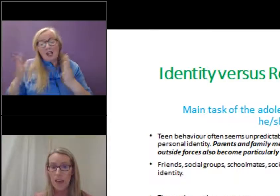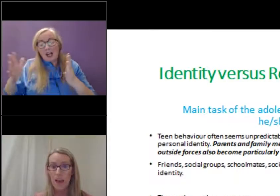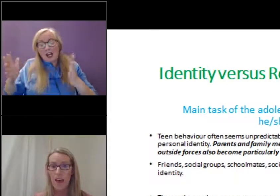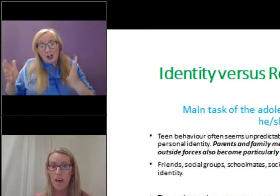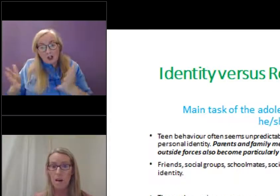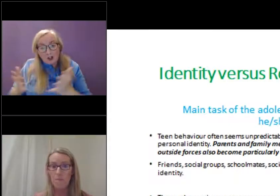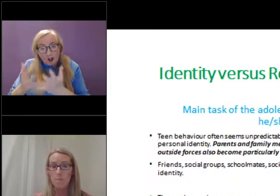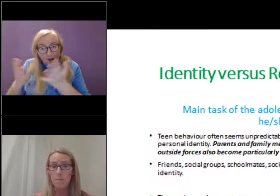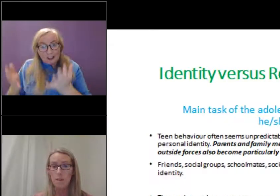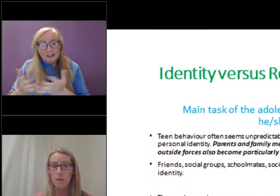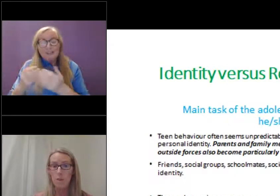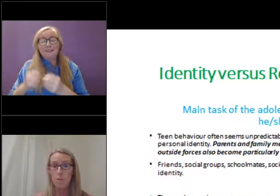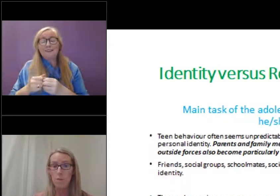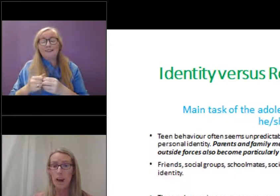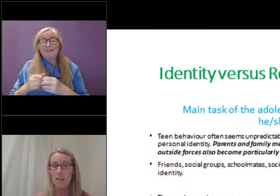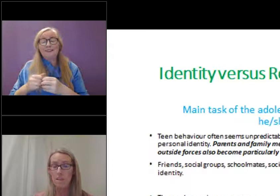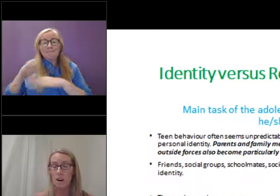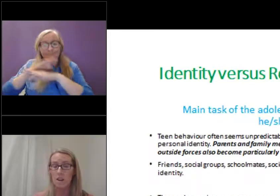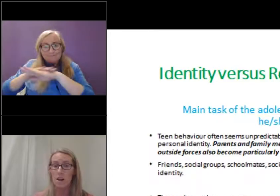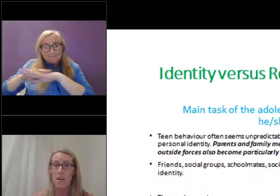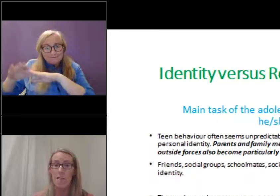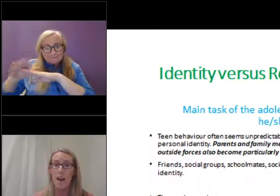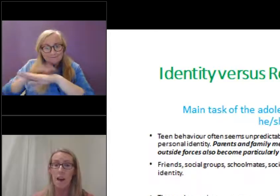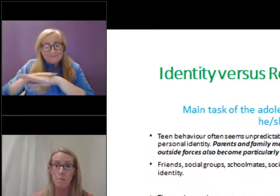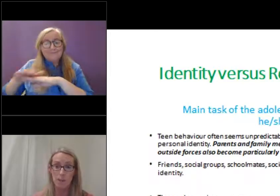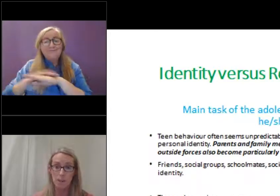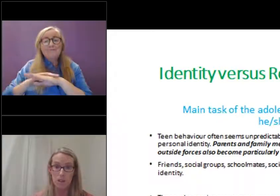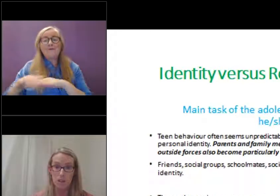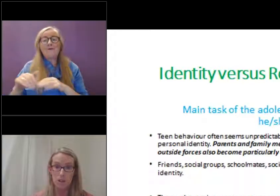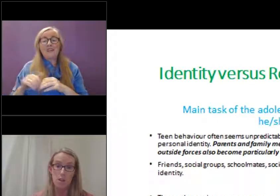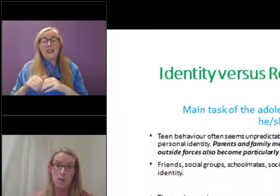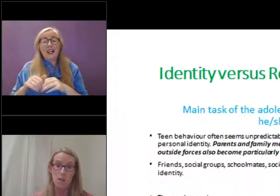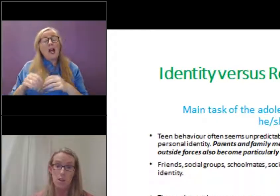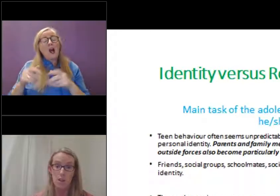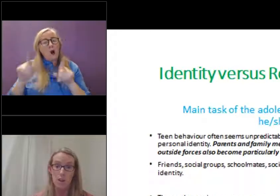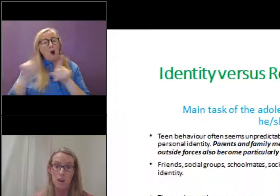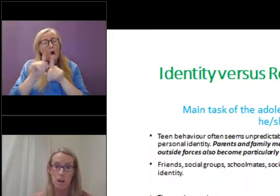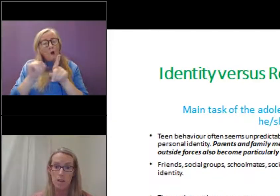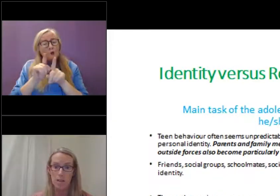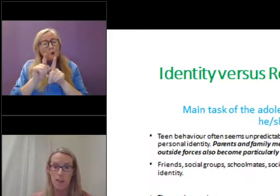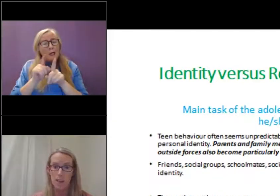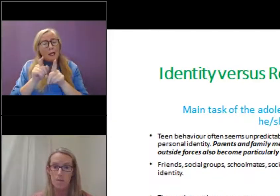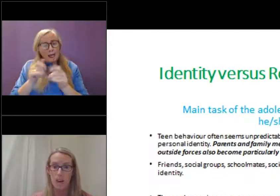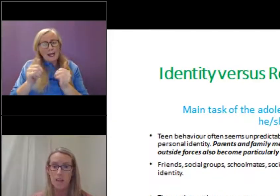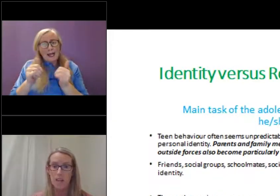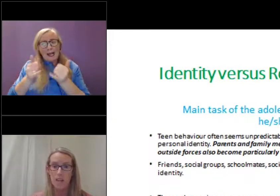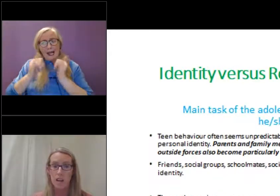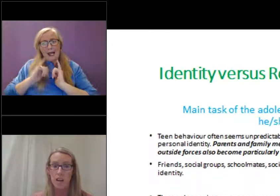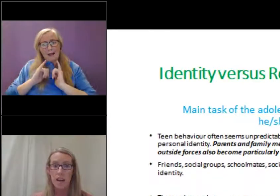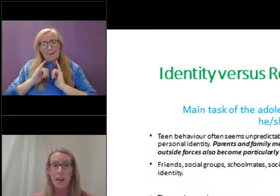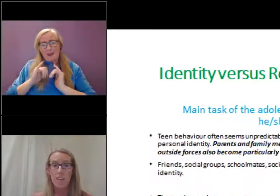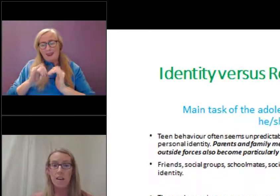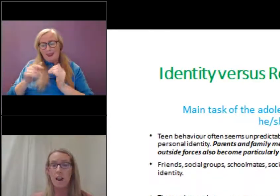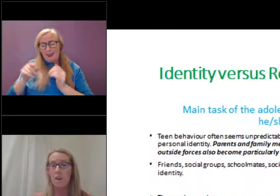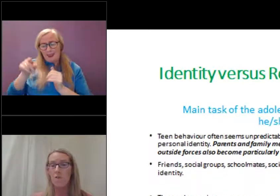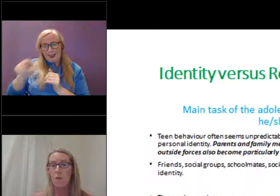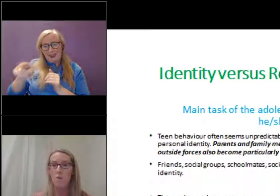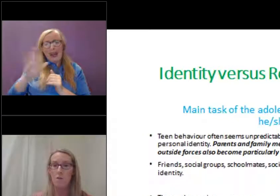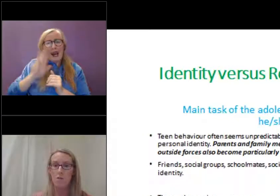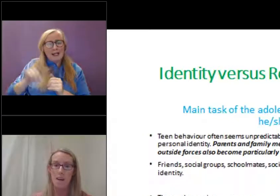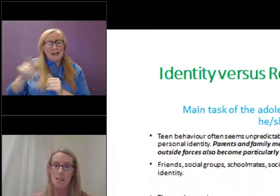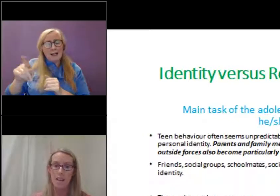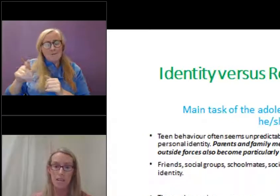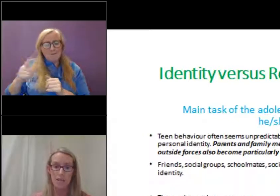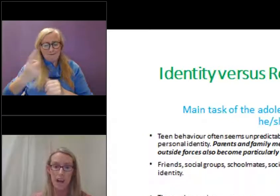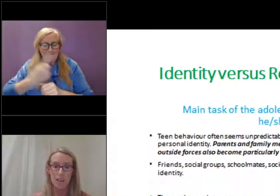reinforcement, you know, and are kind of able to do that kind of personal exploration, they'll kind of